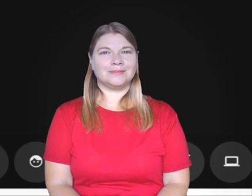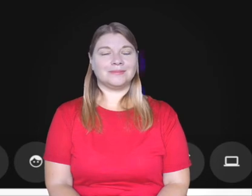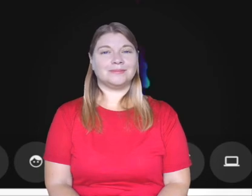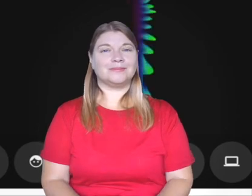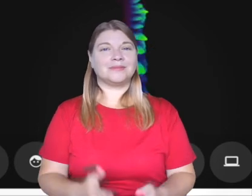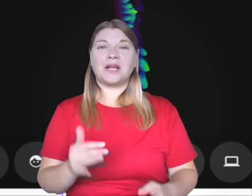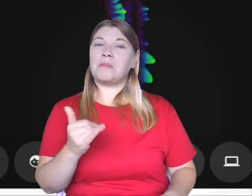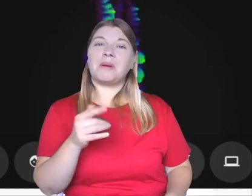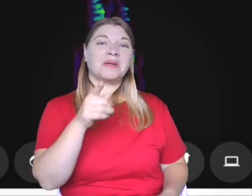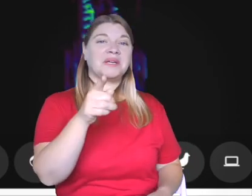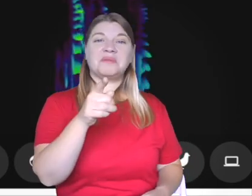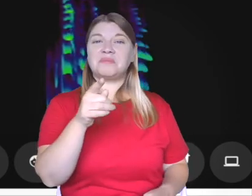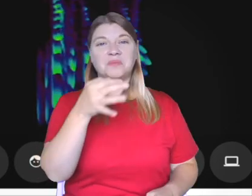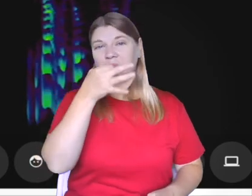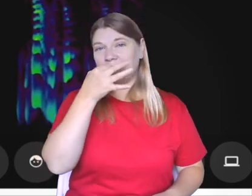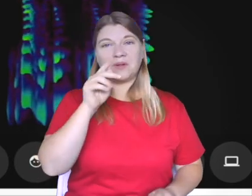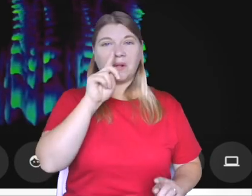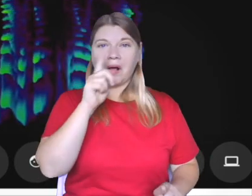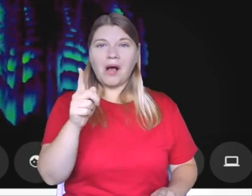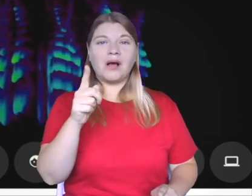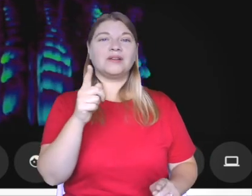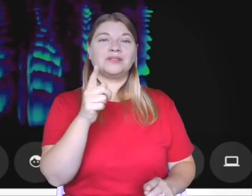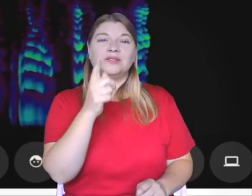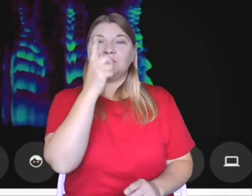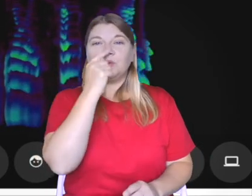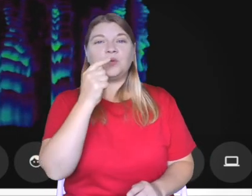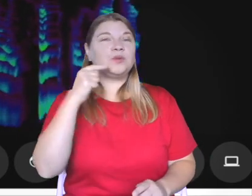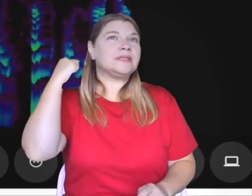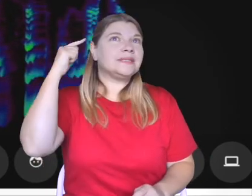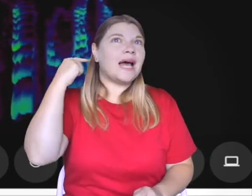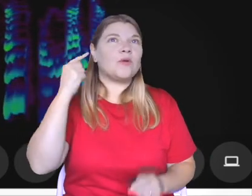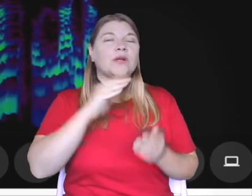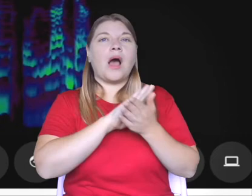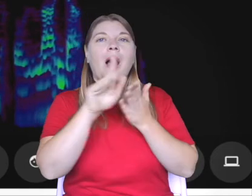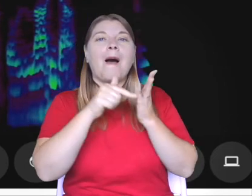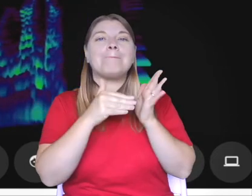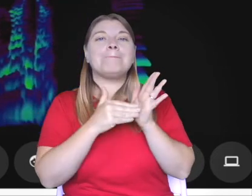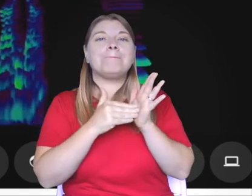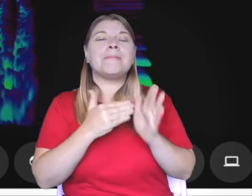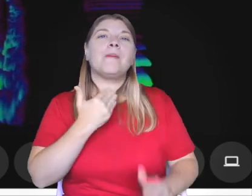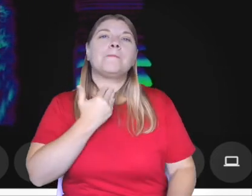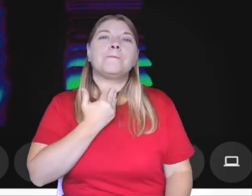If you can't whistle, you can always hum or la-di-da.